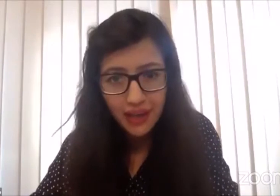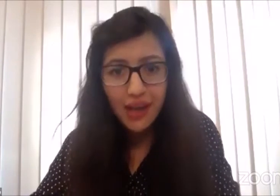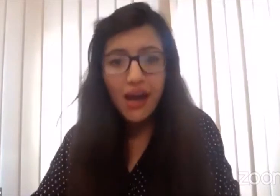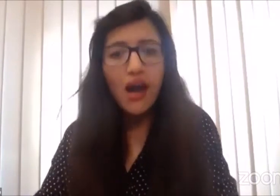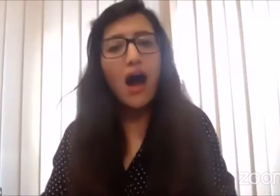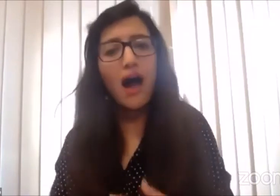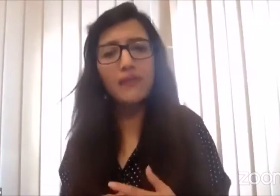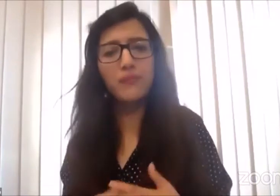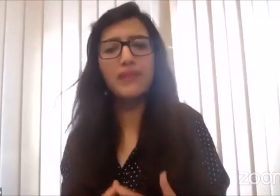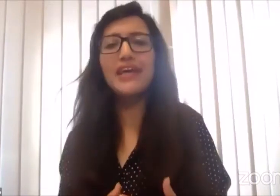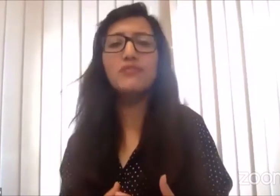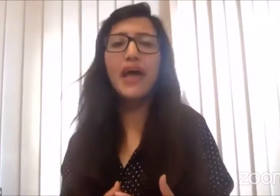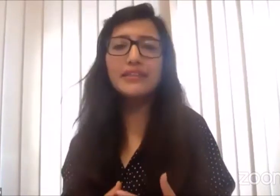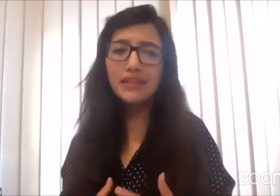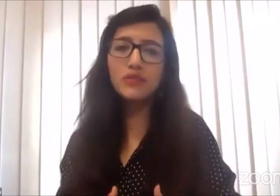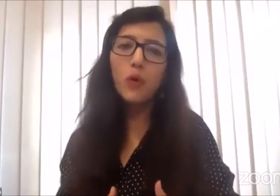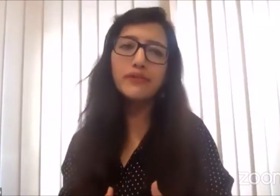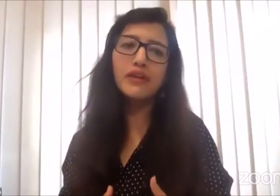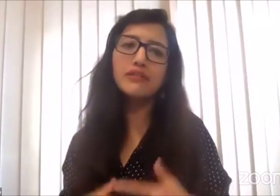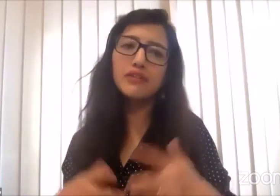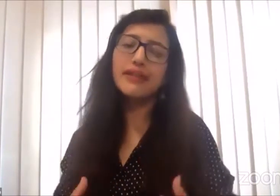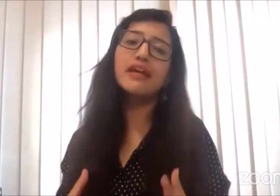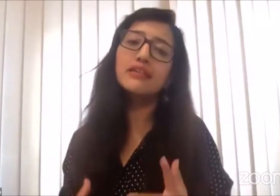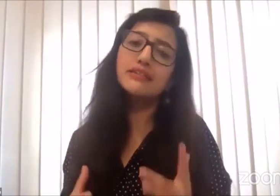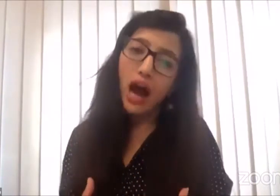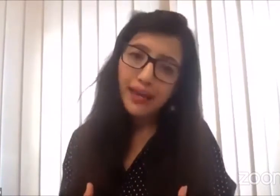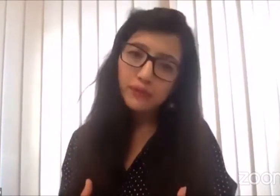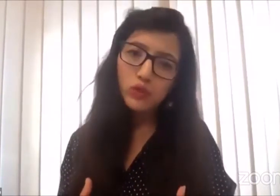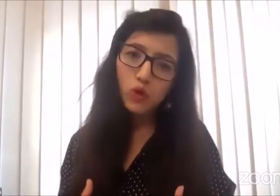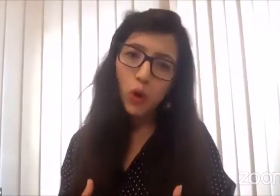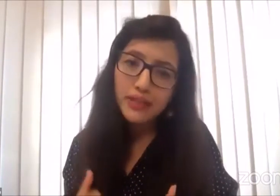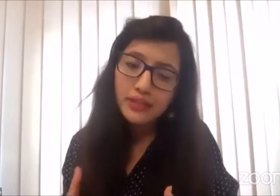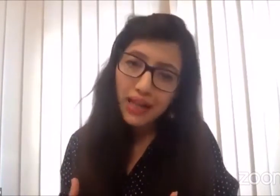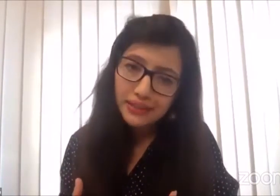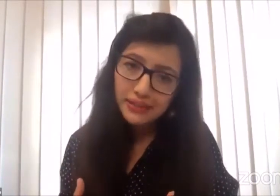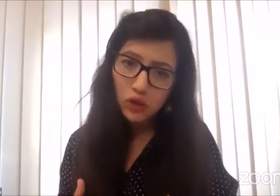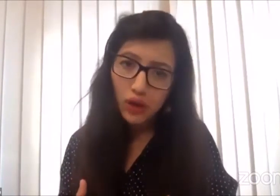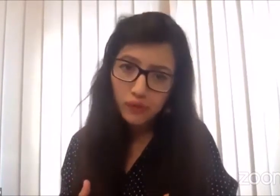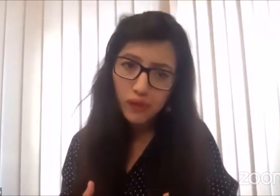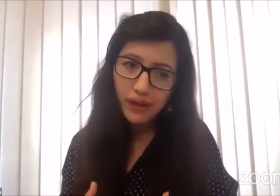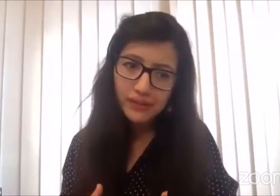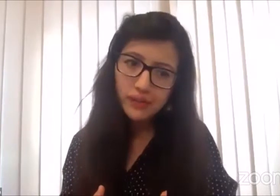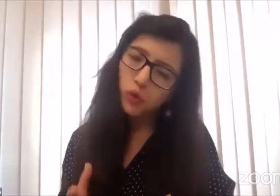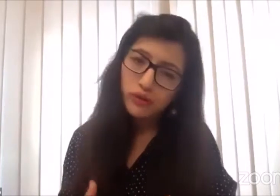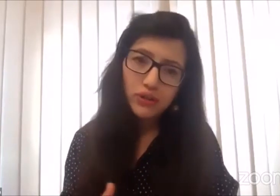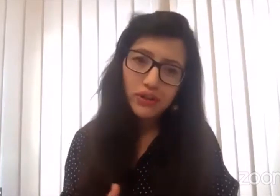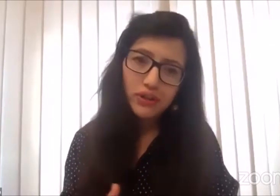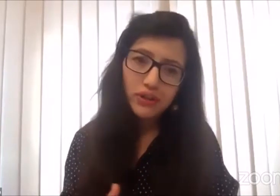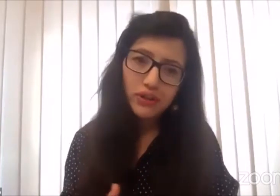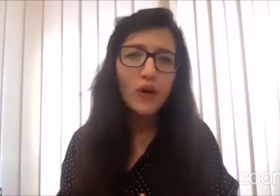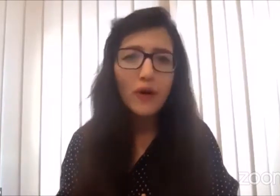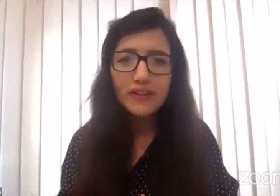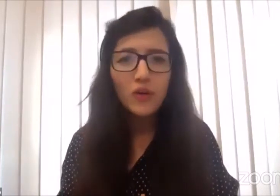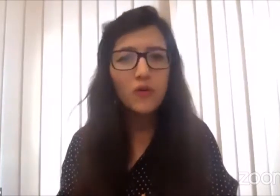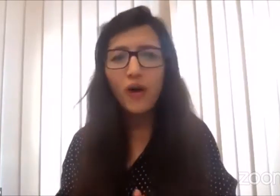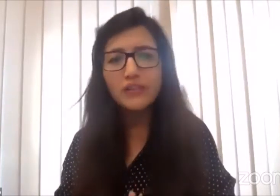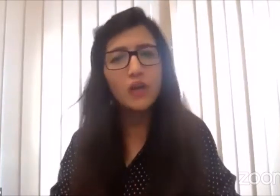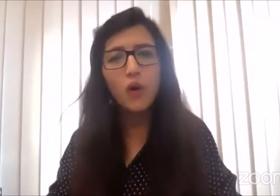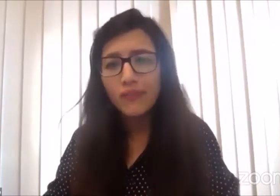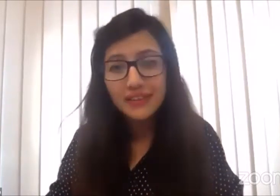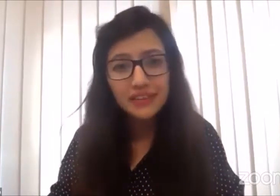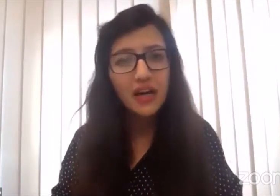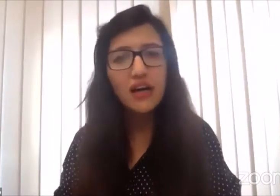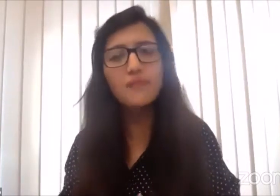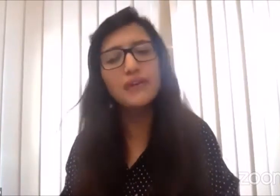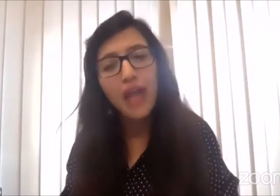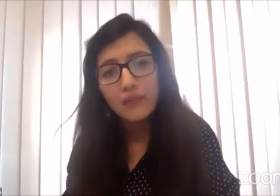Disabilities. I believe like this was the critical time to organize the conference virtually because we all know about the